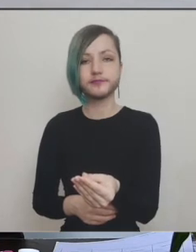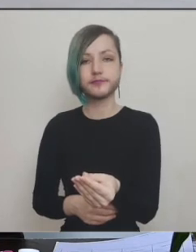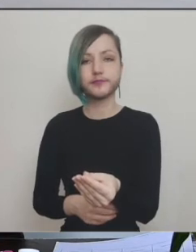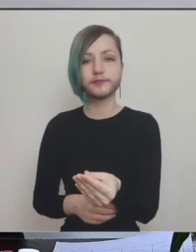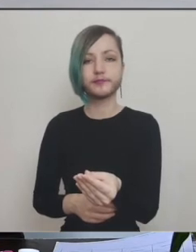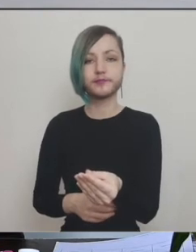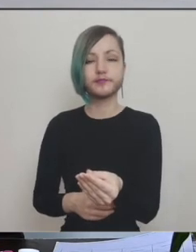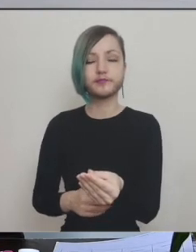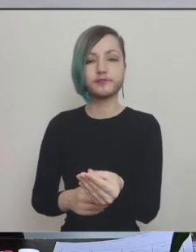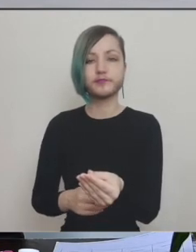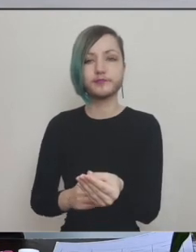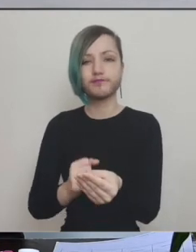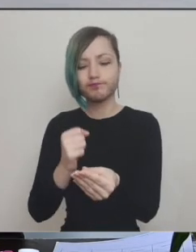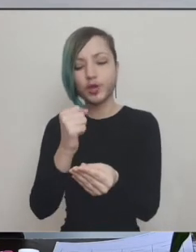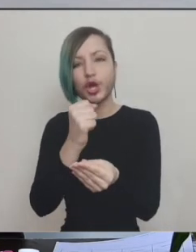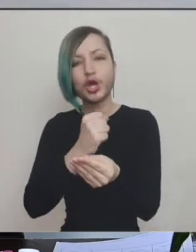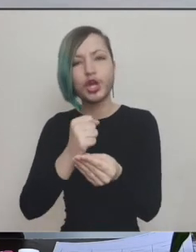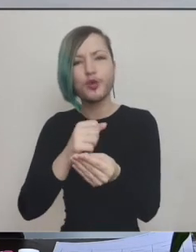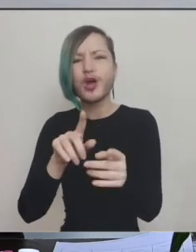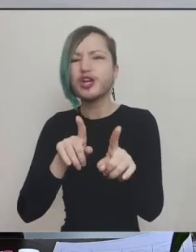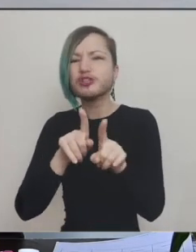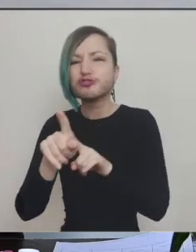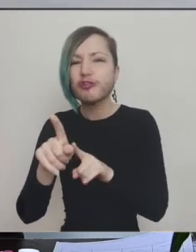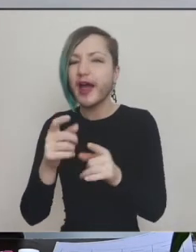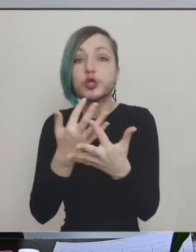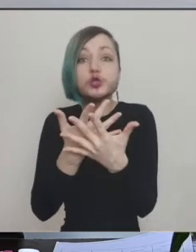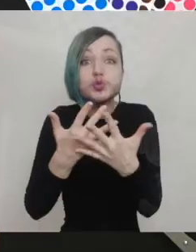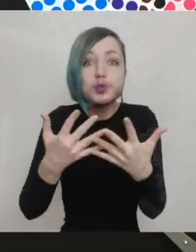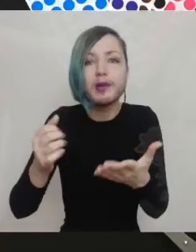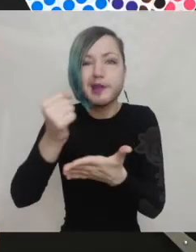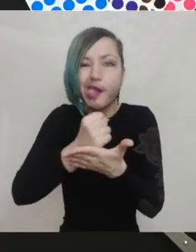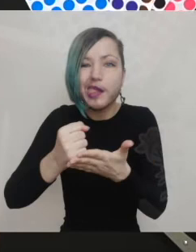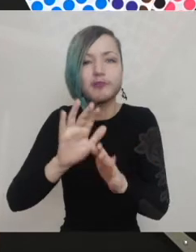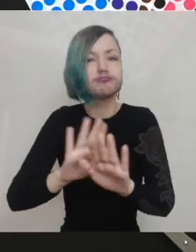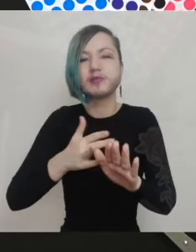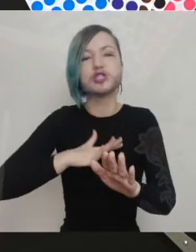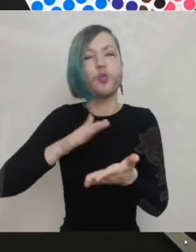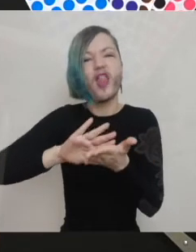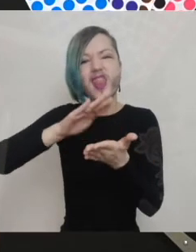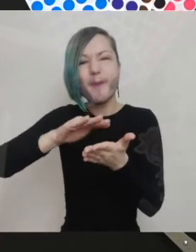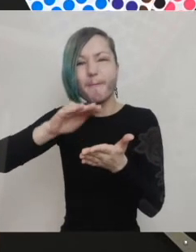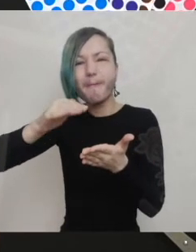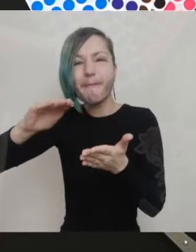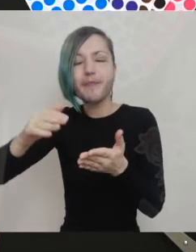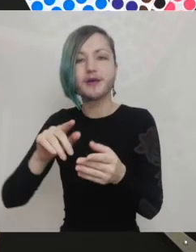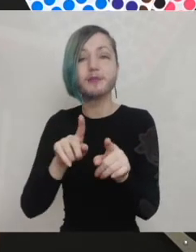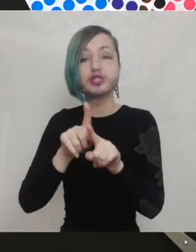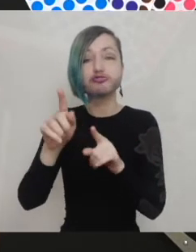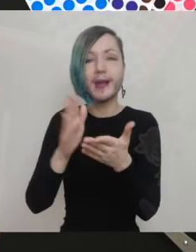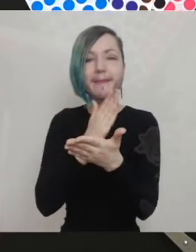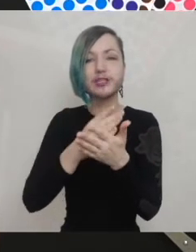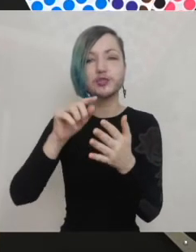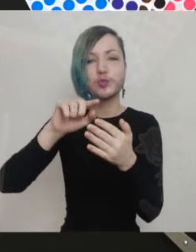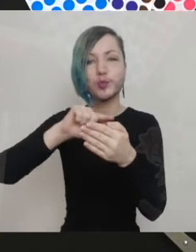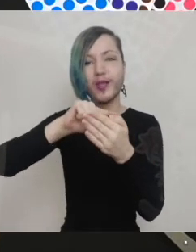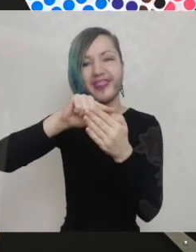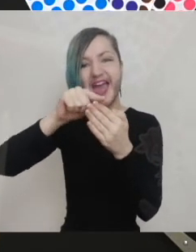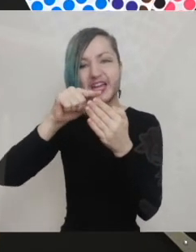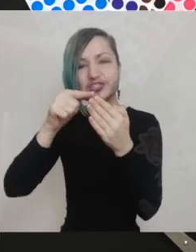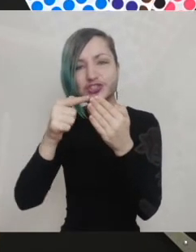And try not to glue with too much glue so it's too lumpy, but try to get to the edges of the